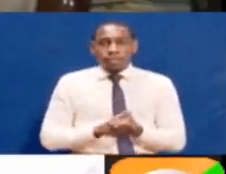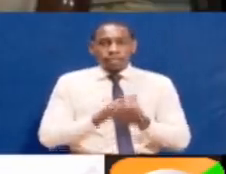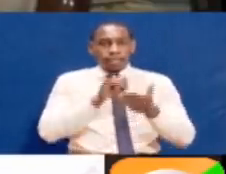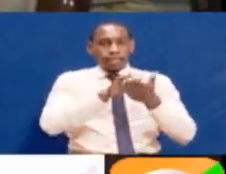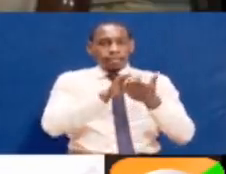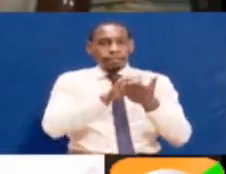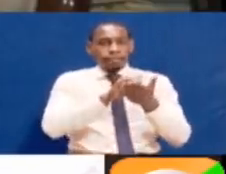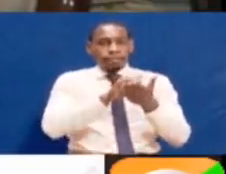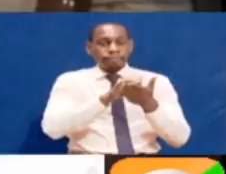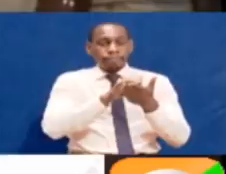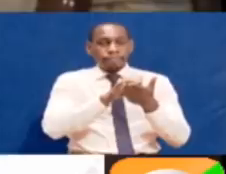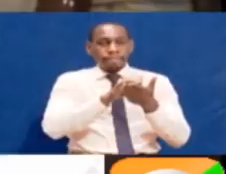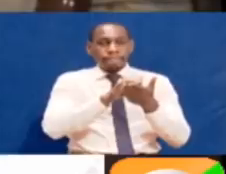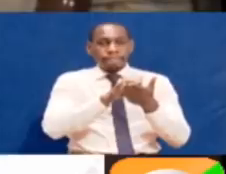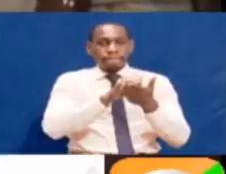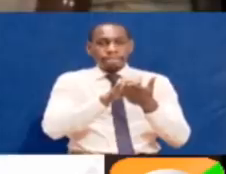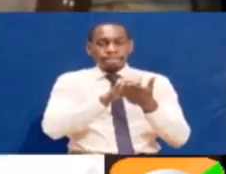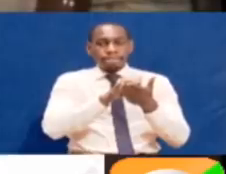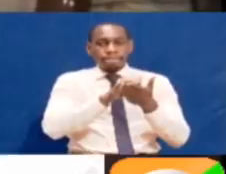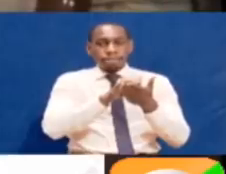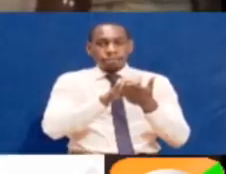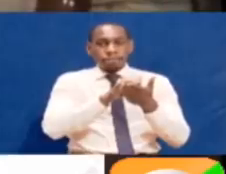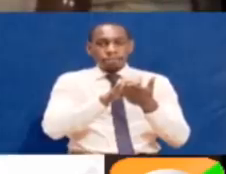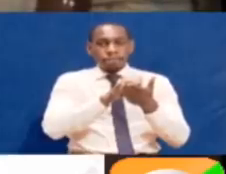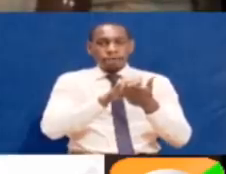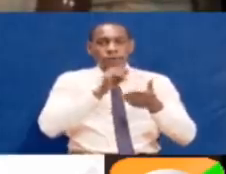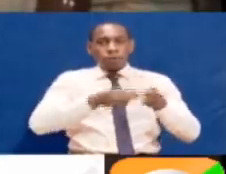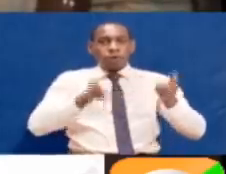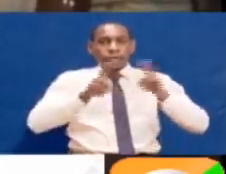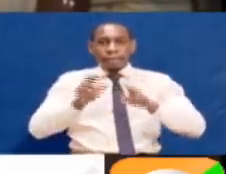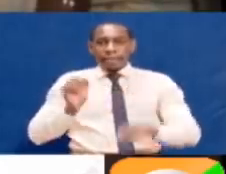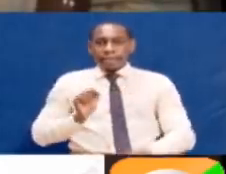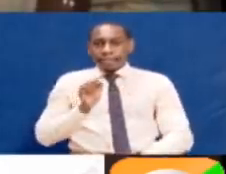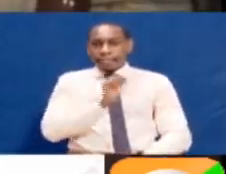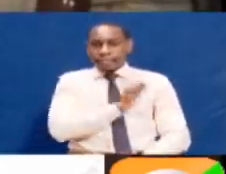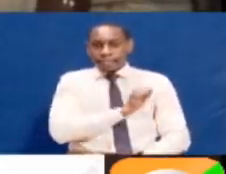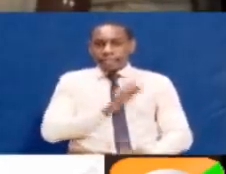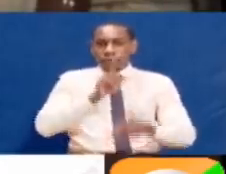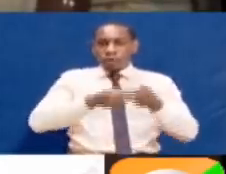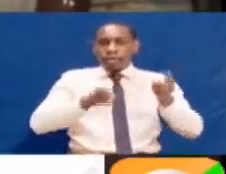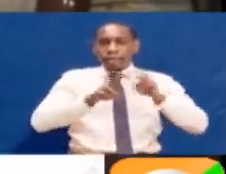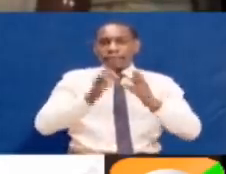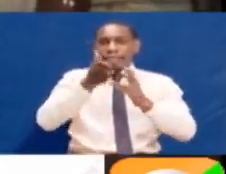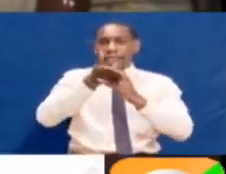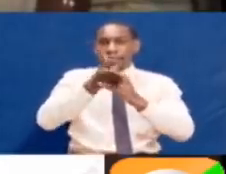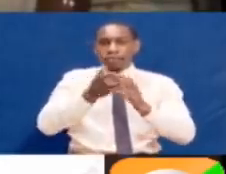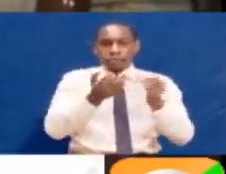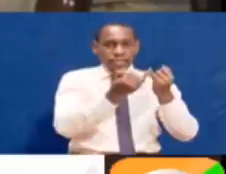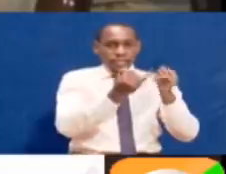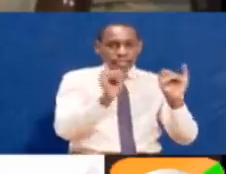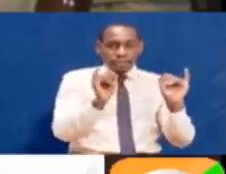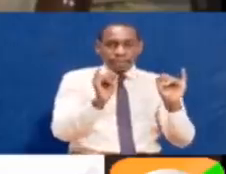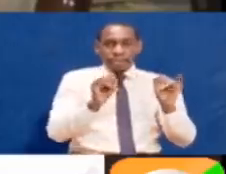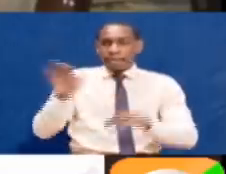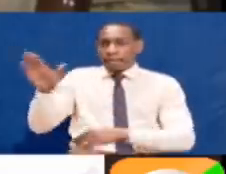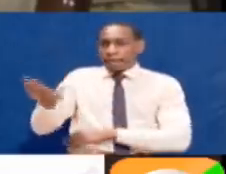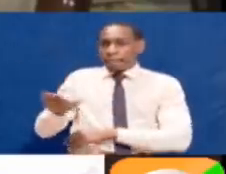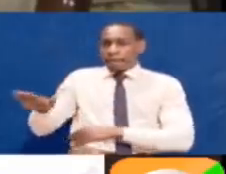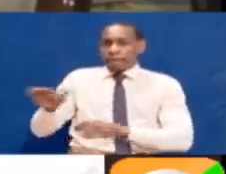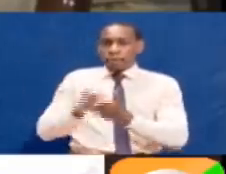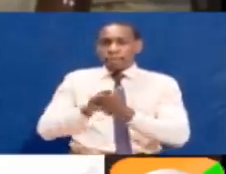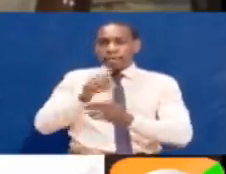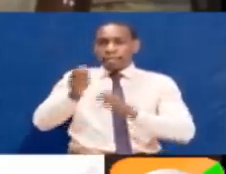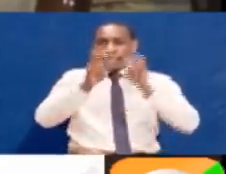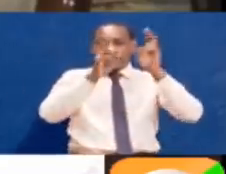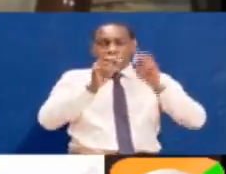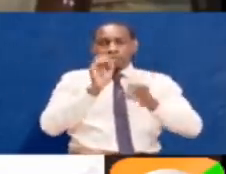issues being turning into the what's happening in the Senate? What is happening between the independence of parliament and